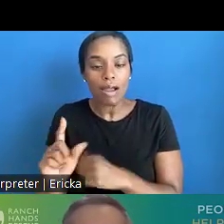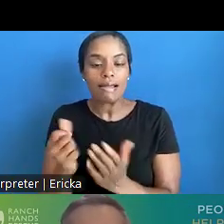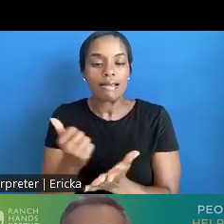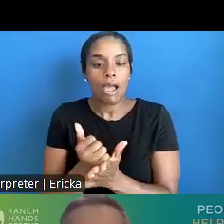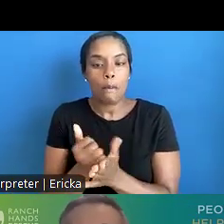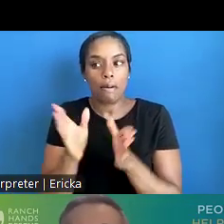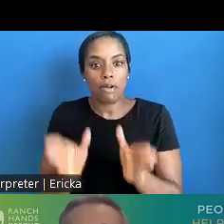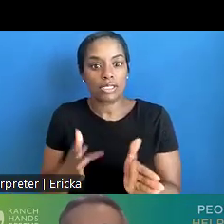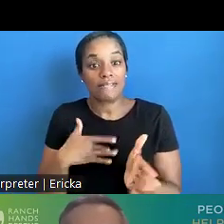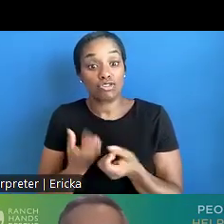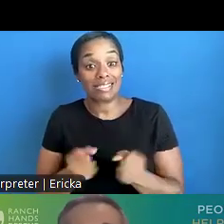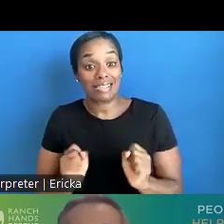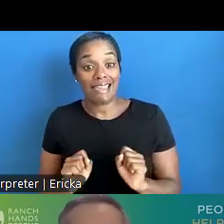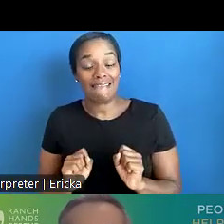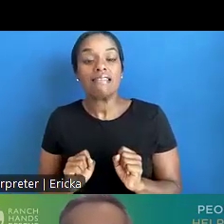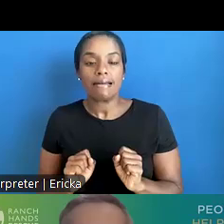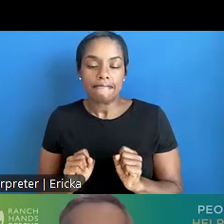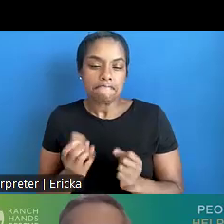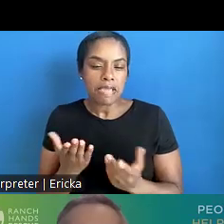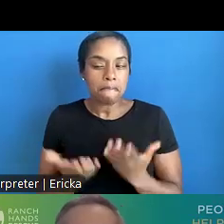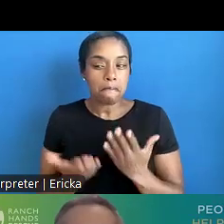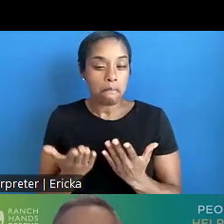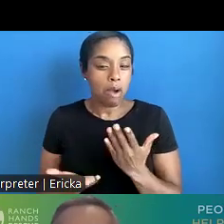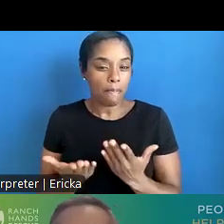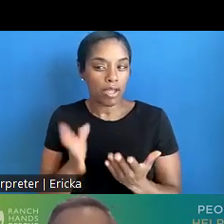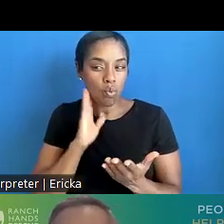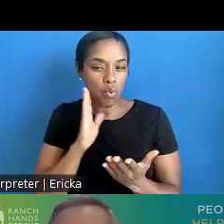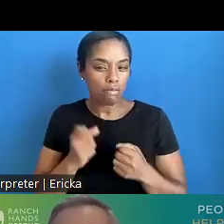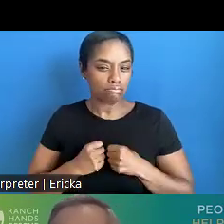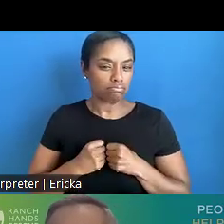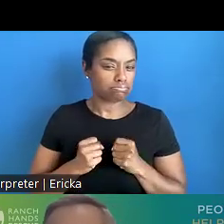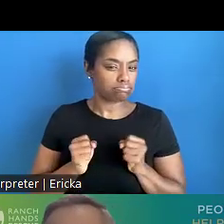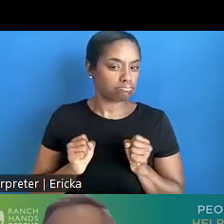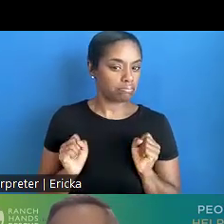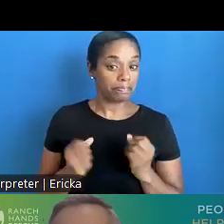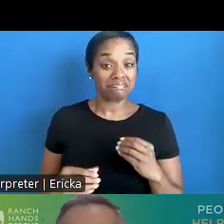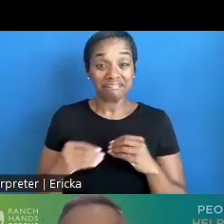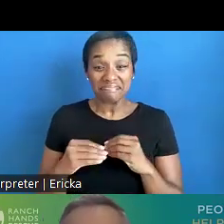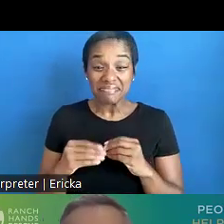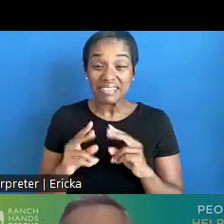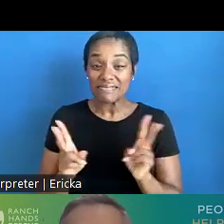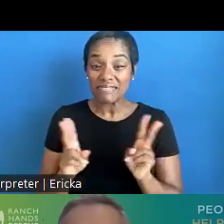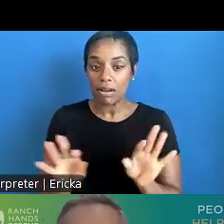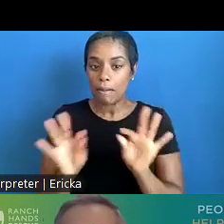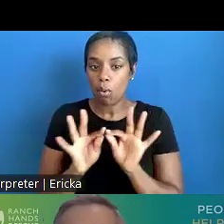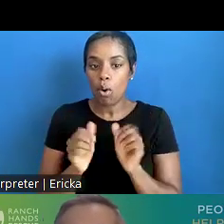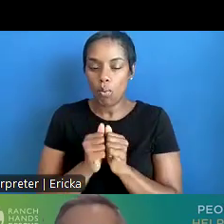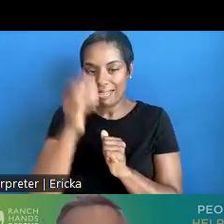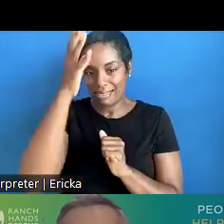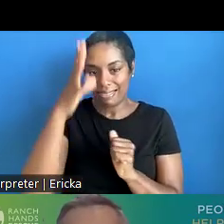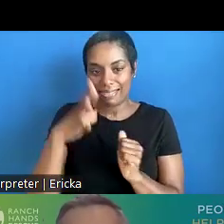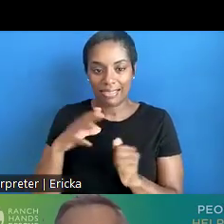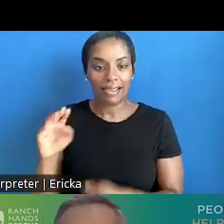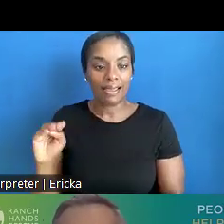feel safe and be more likely to open up. This is especially valuable and important when it comes to males, because one of the other things